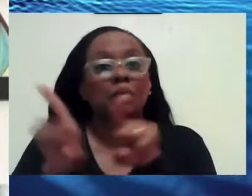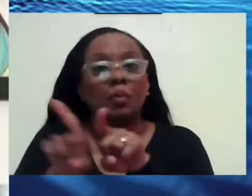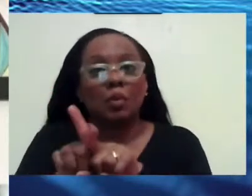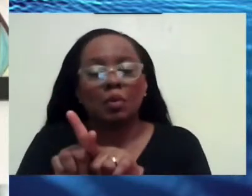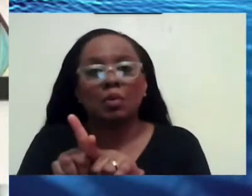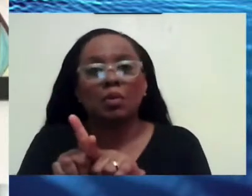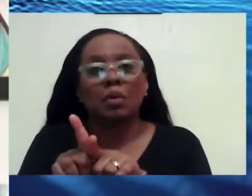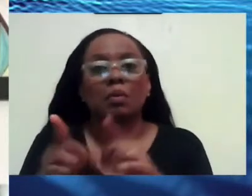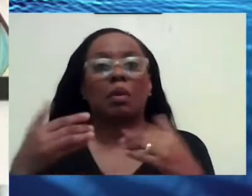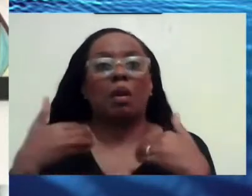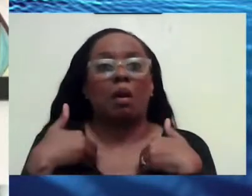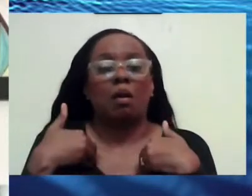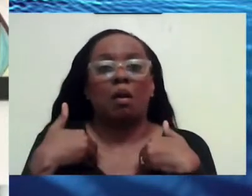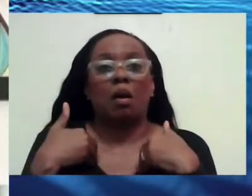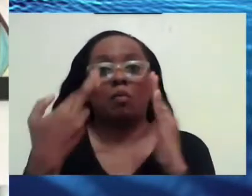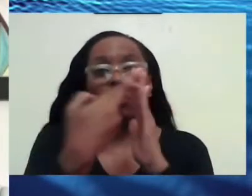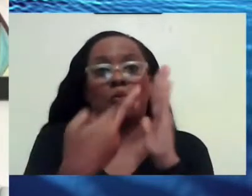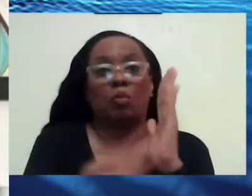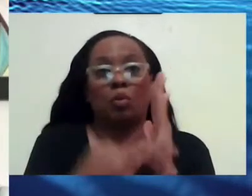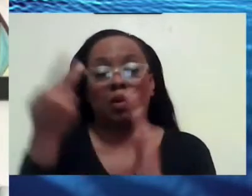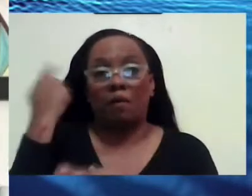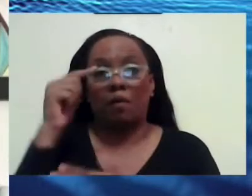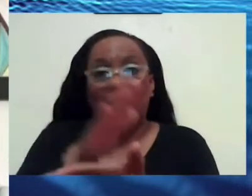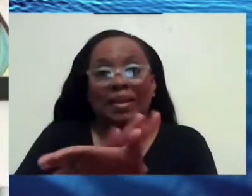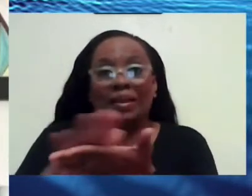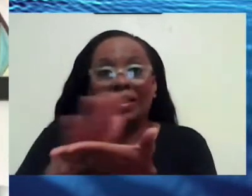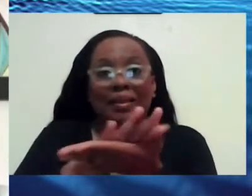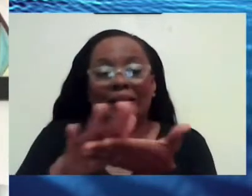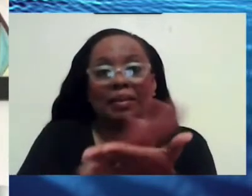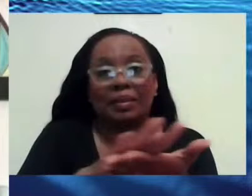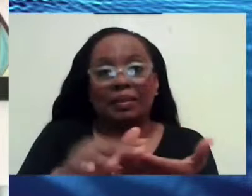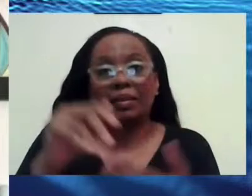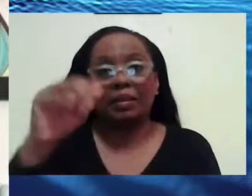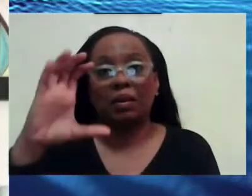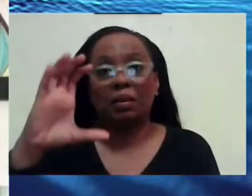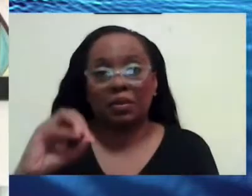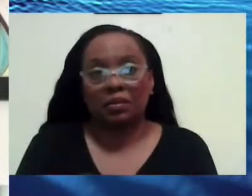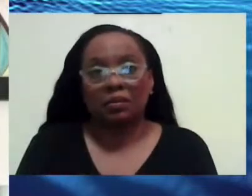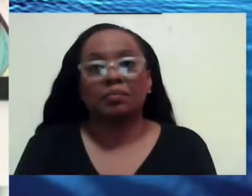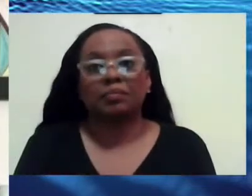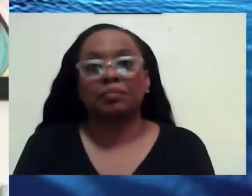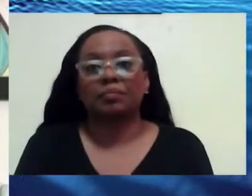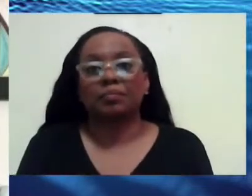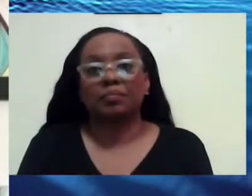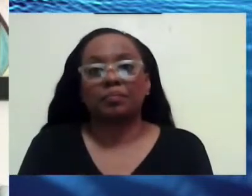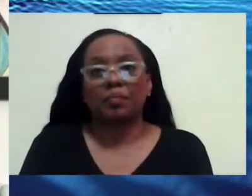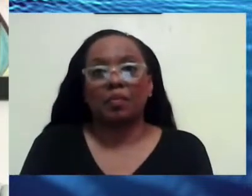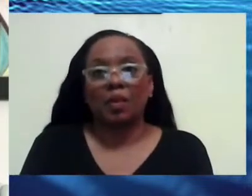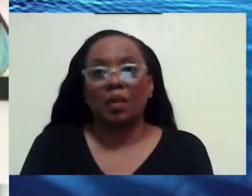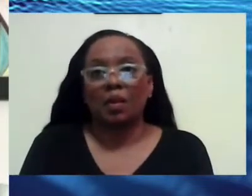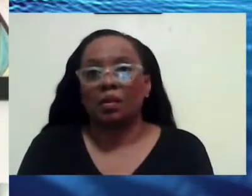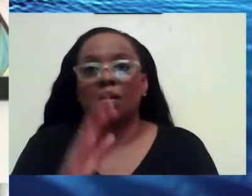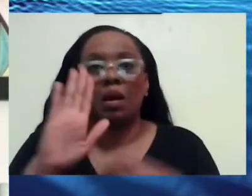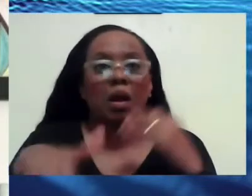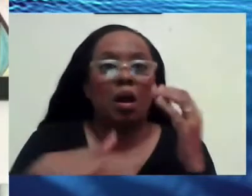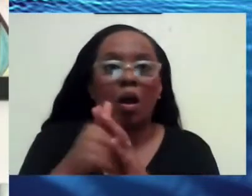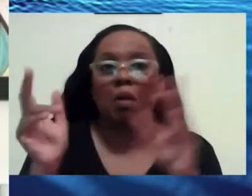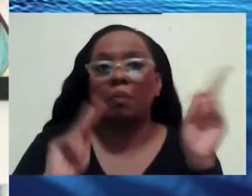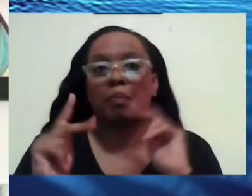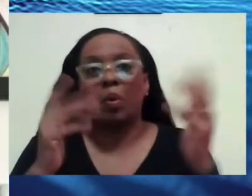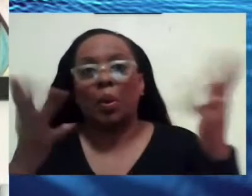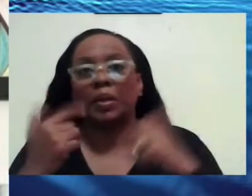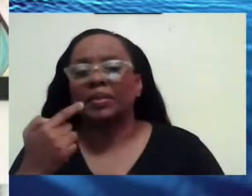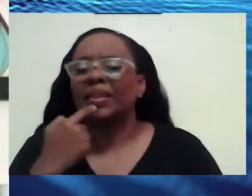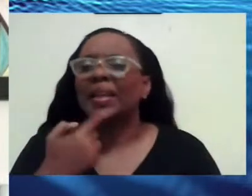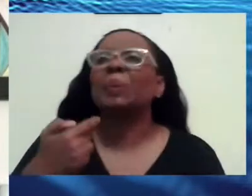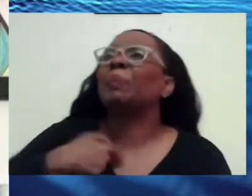cleaning firms because, in this environment, everybody now wants to come forward to say that they're a professional cleaner, but we